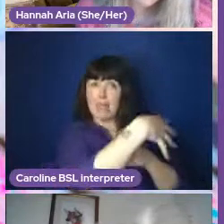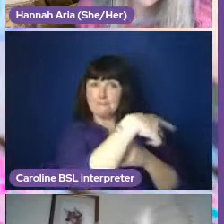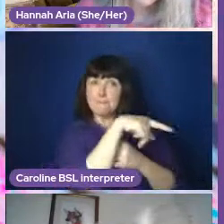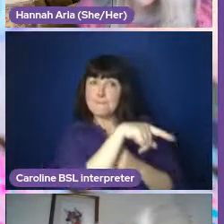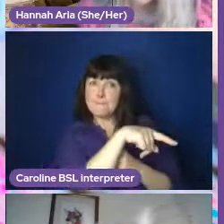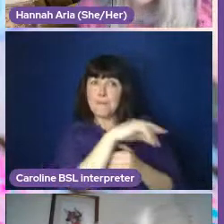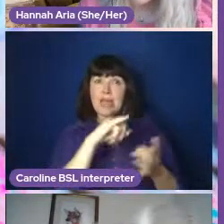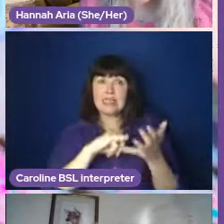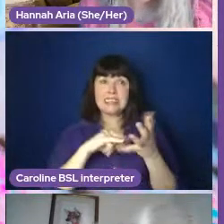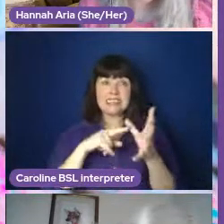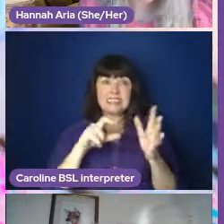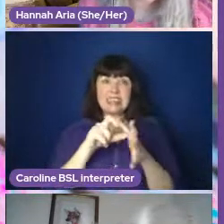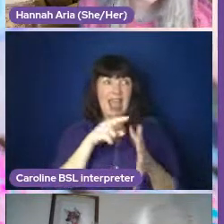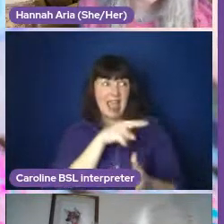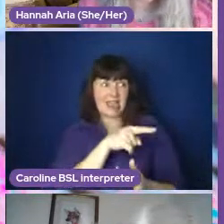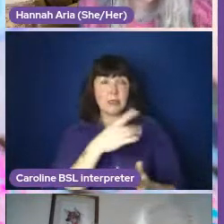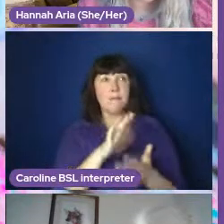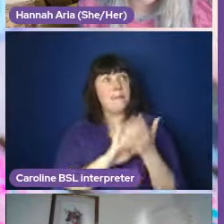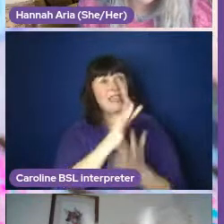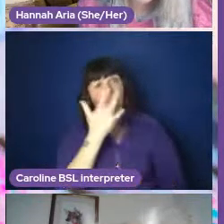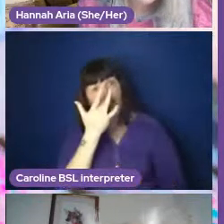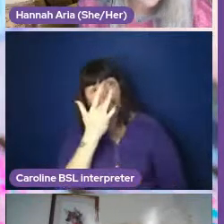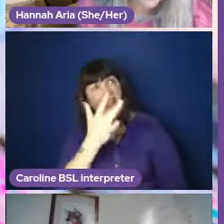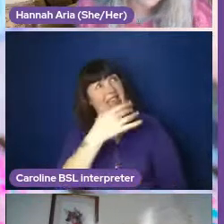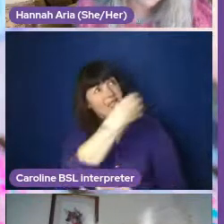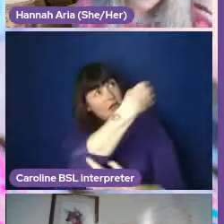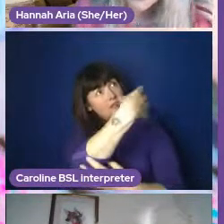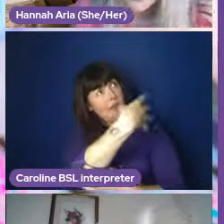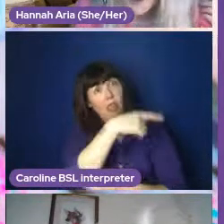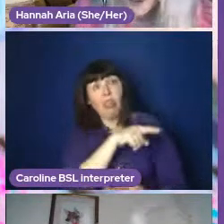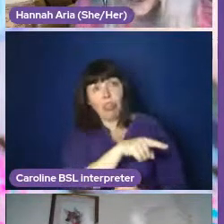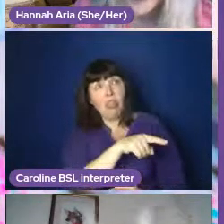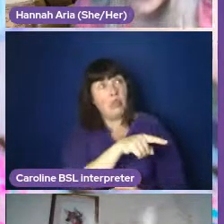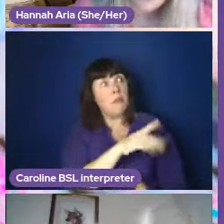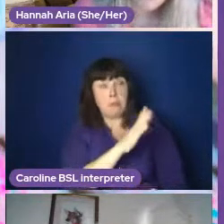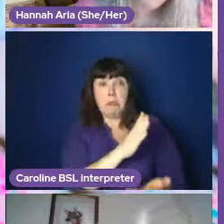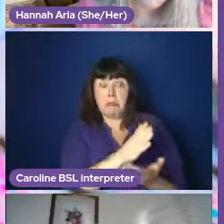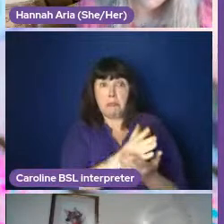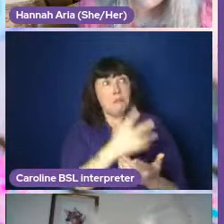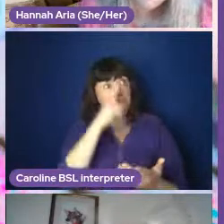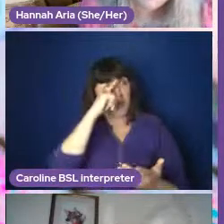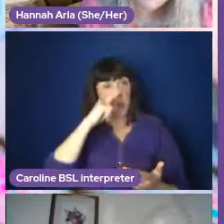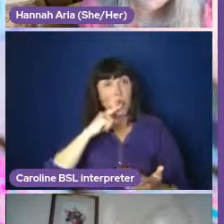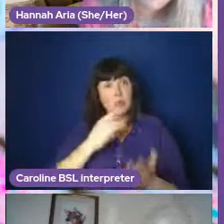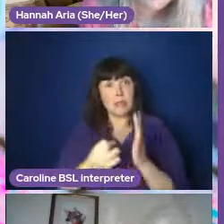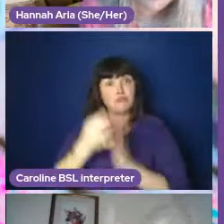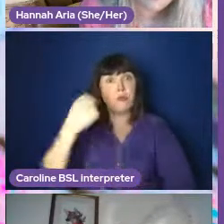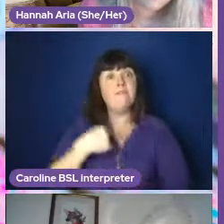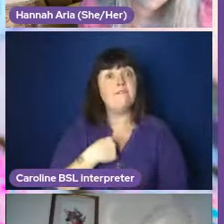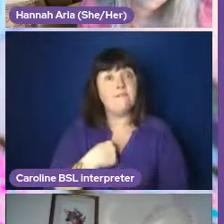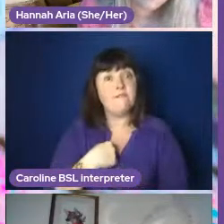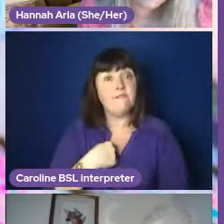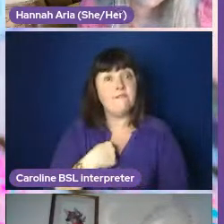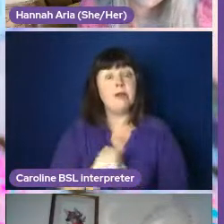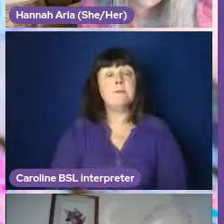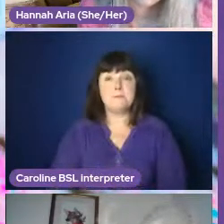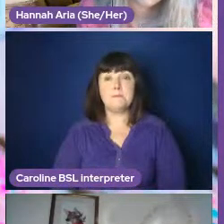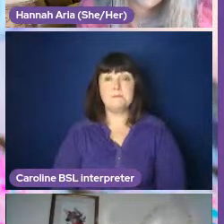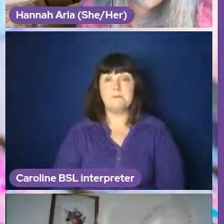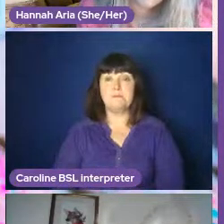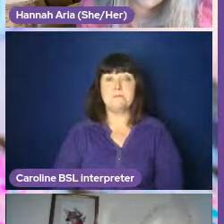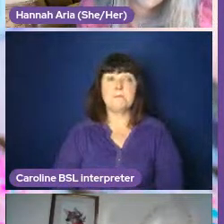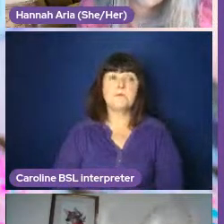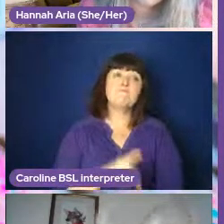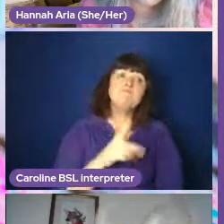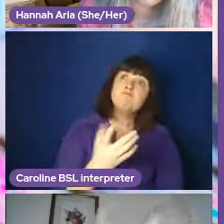lamps. So I've got fake sunshine to try and make me happy. And it does work. It really does work. But it does. I mean, when you wake up in the morning and the